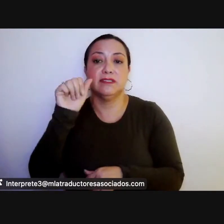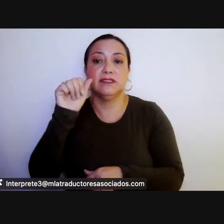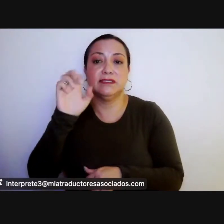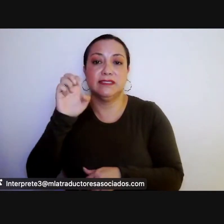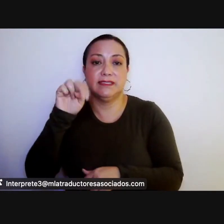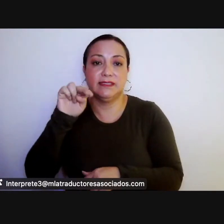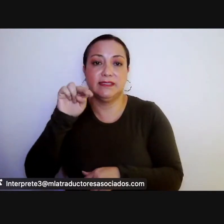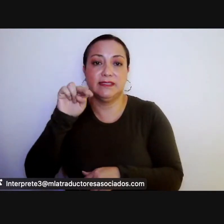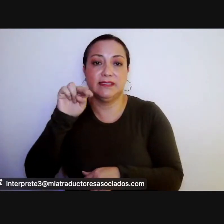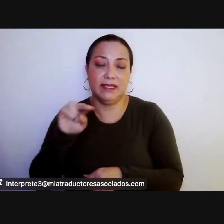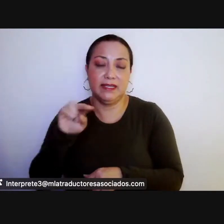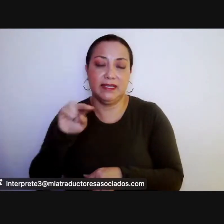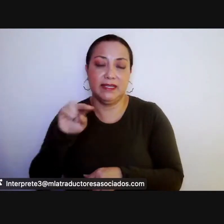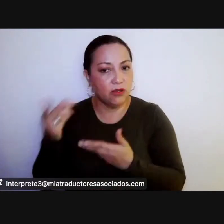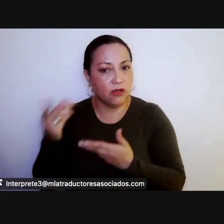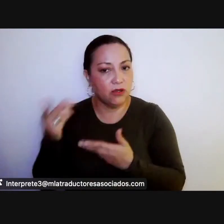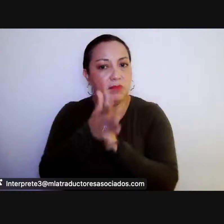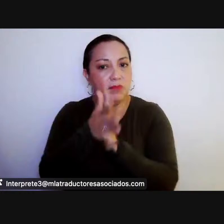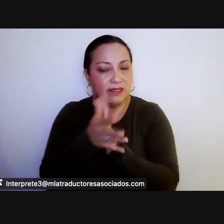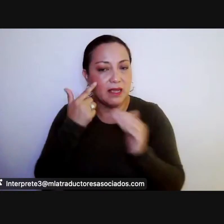a message,